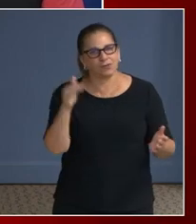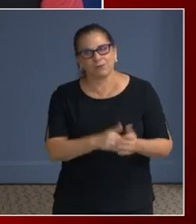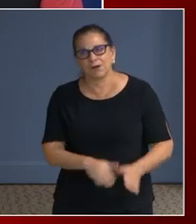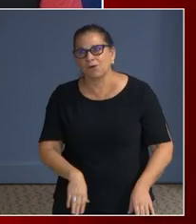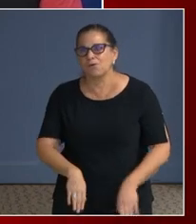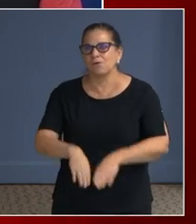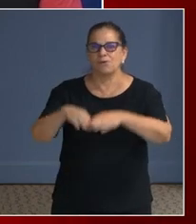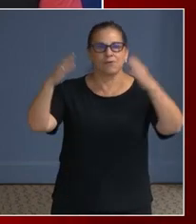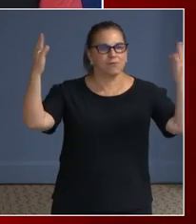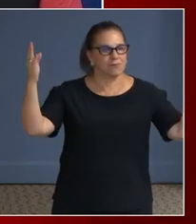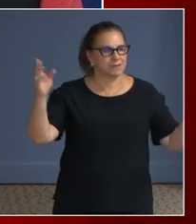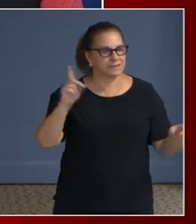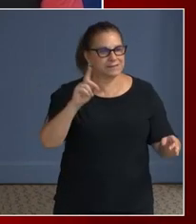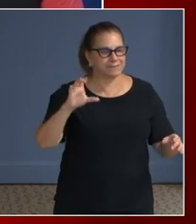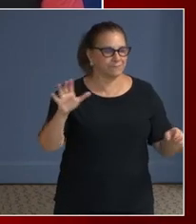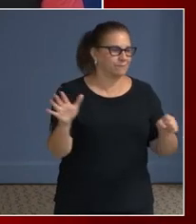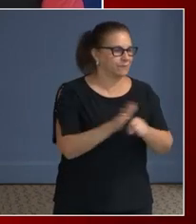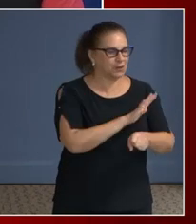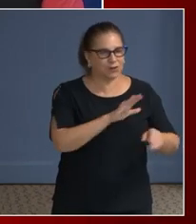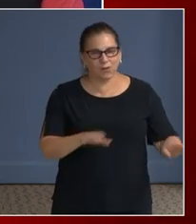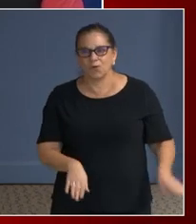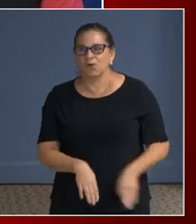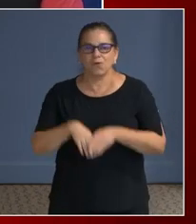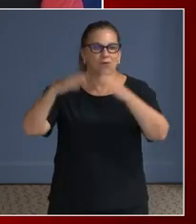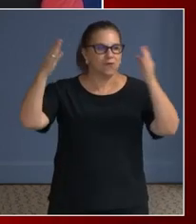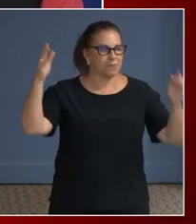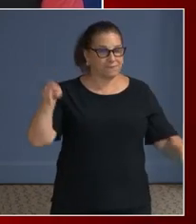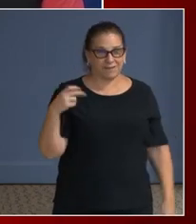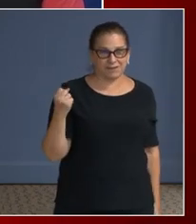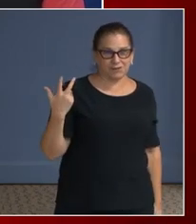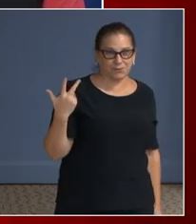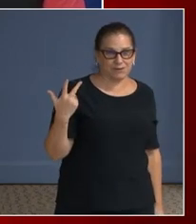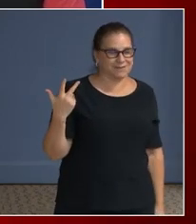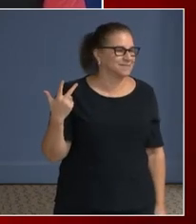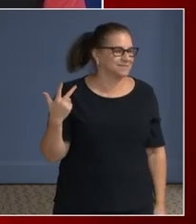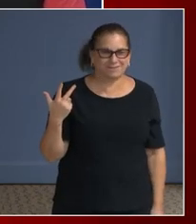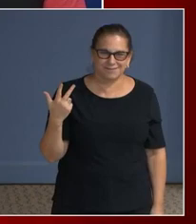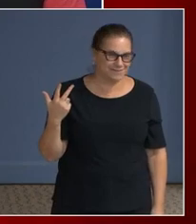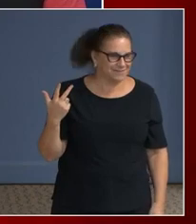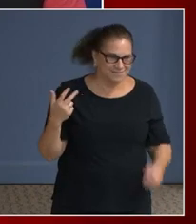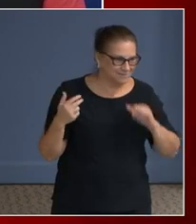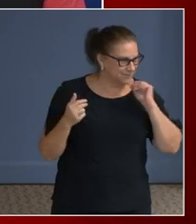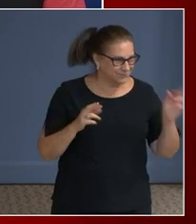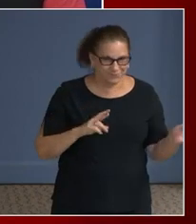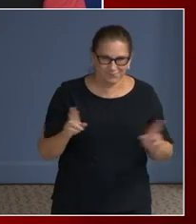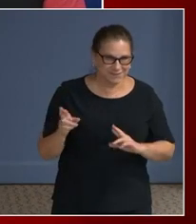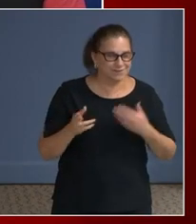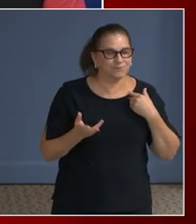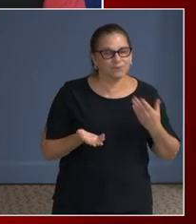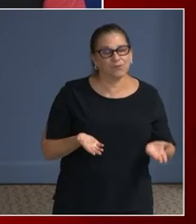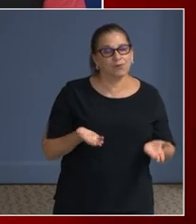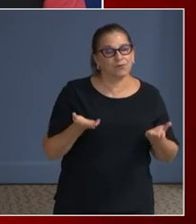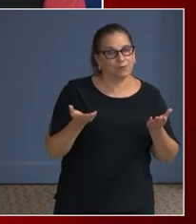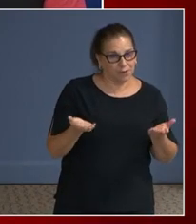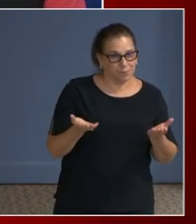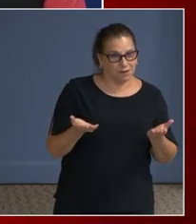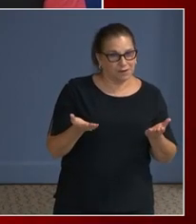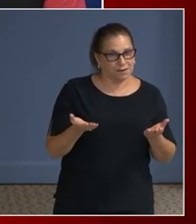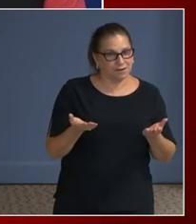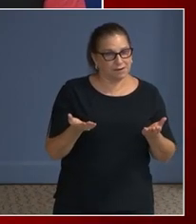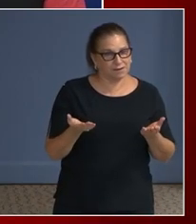those to make recommendations to the mayor, would imagine us having mass gatherings at much higher levels, would imagine us